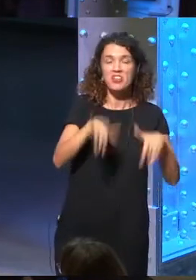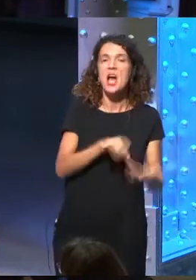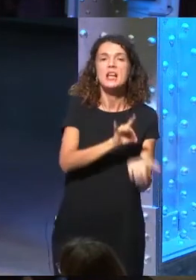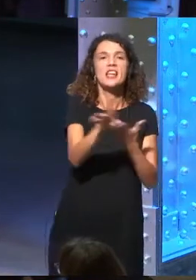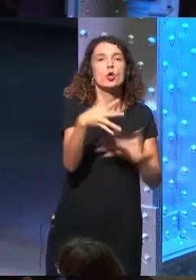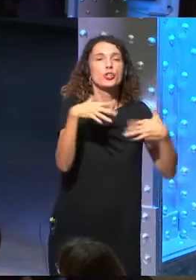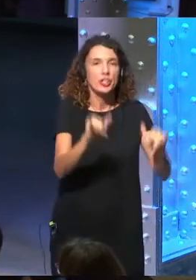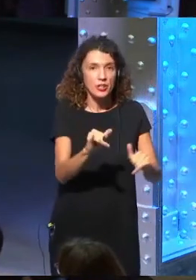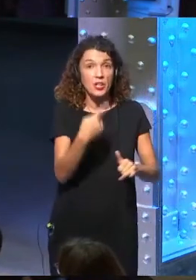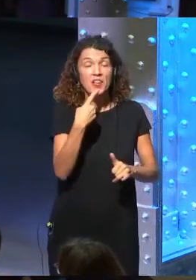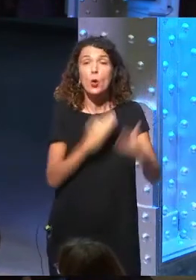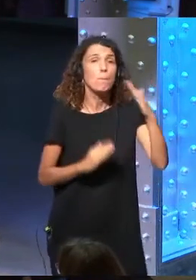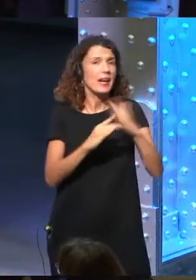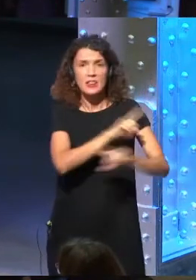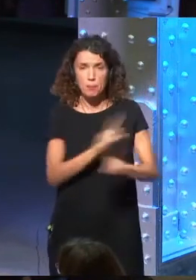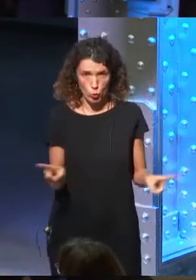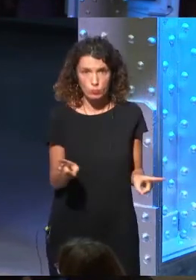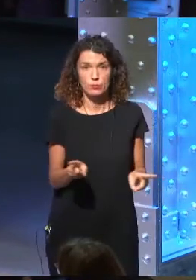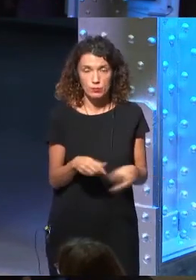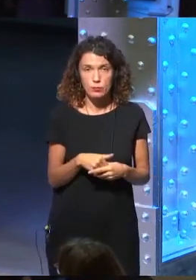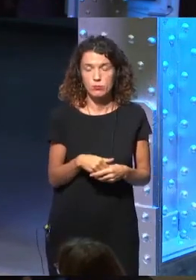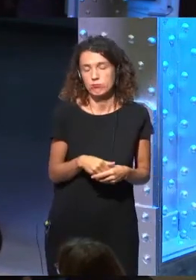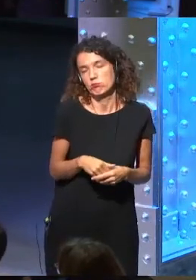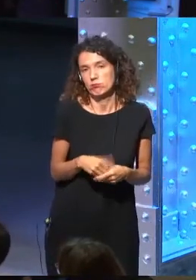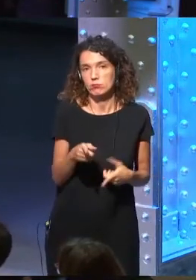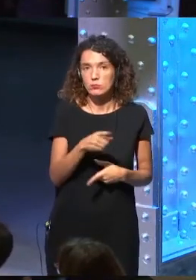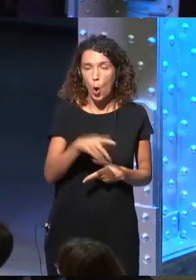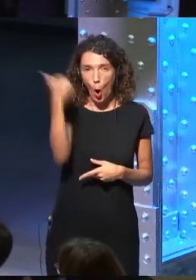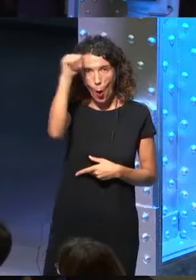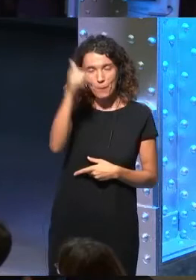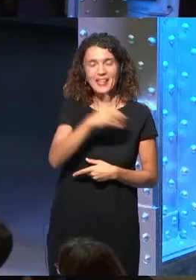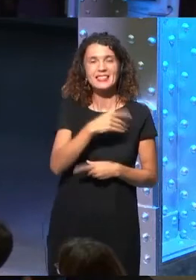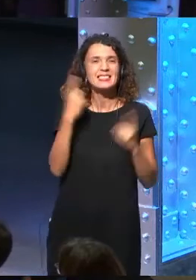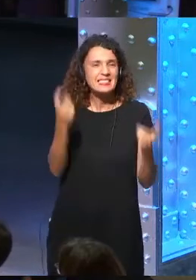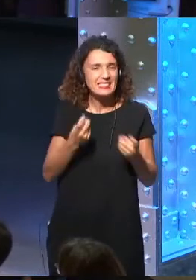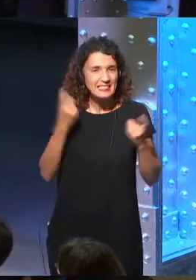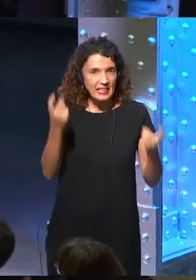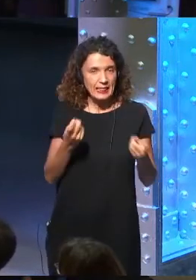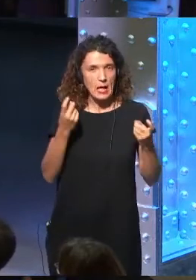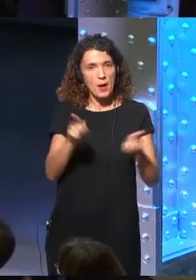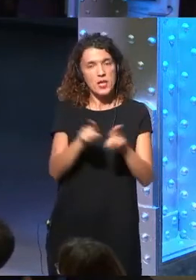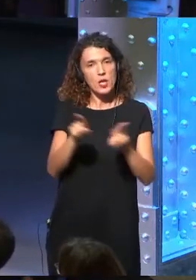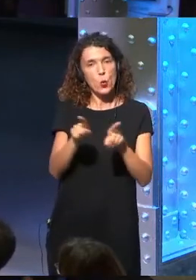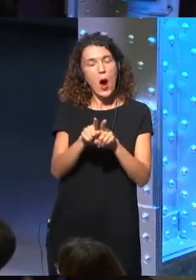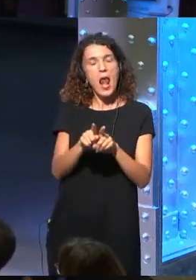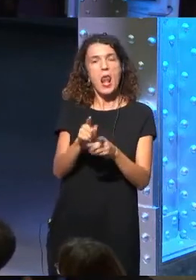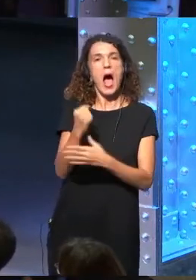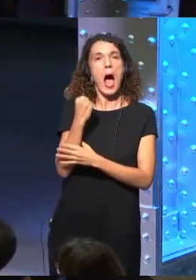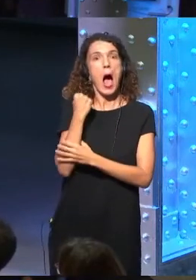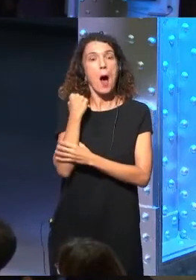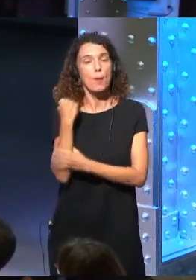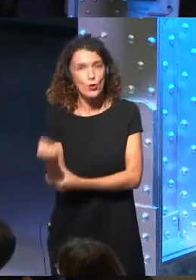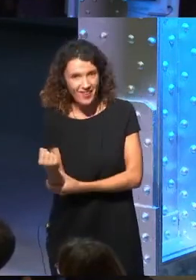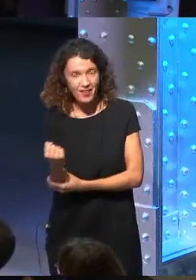stop. Now, actually, they were trying to support Warren, but it's clear that the rules of speech